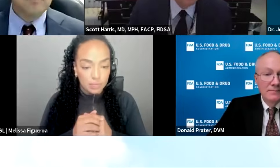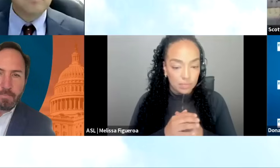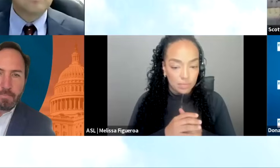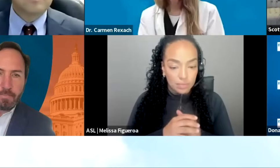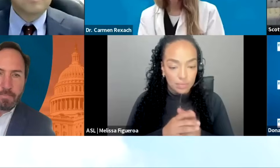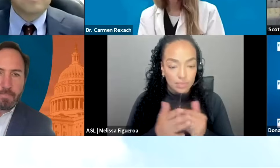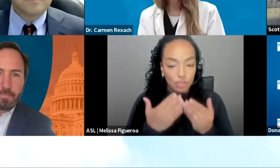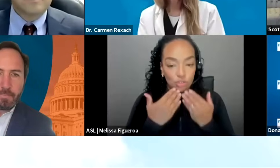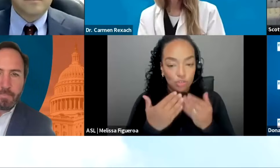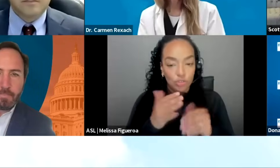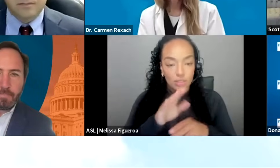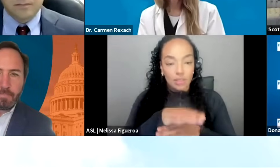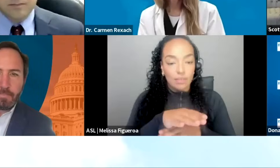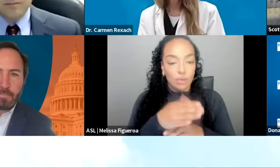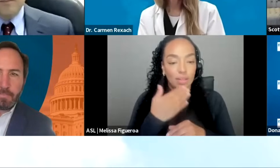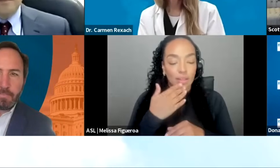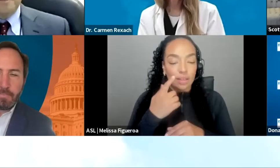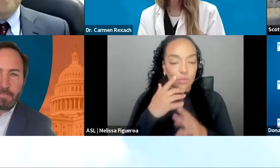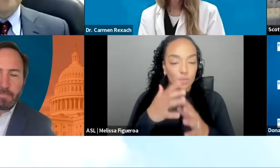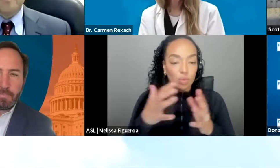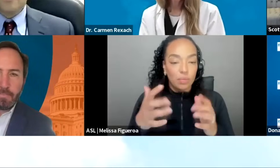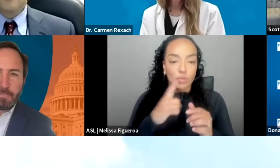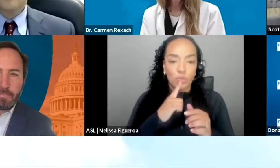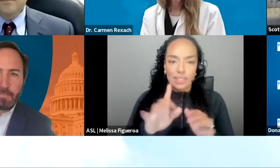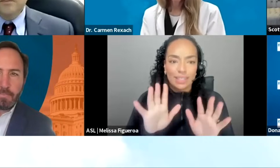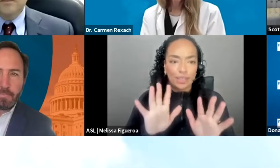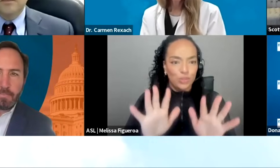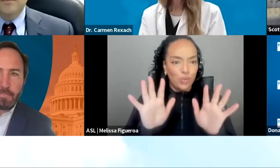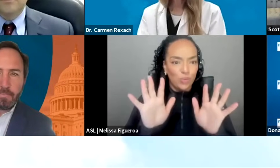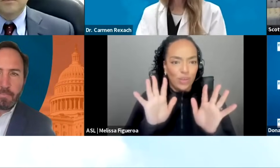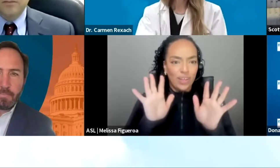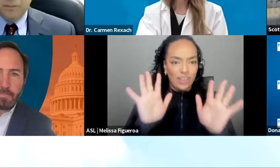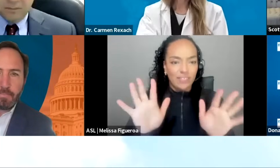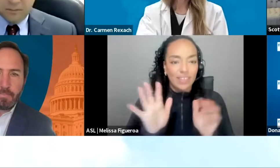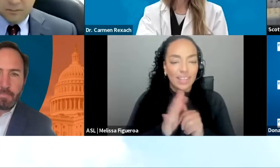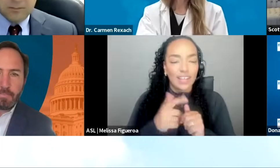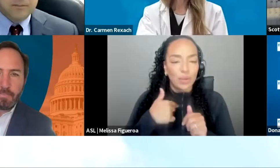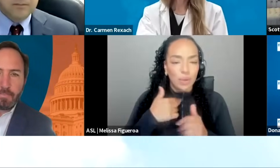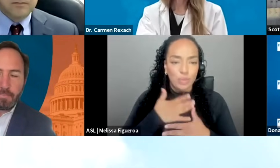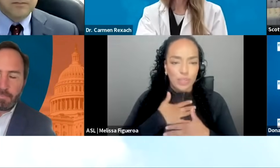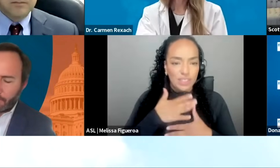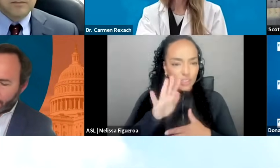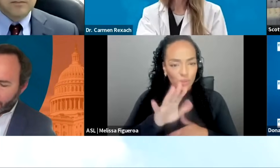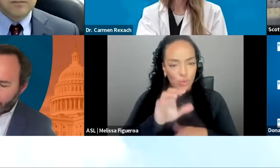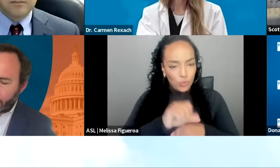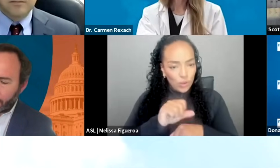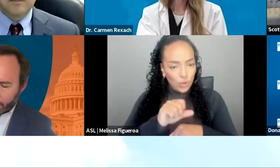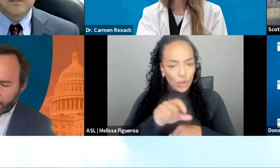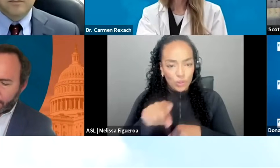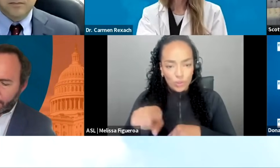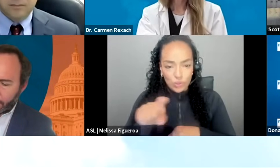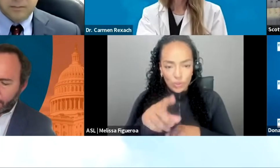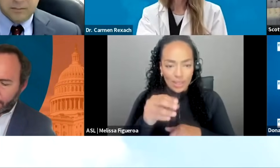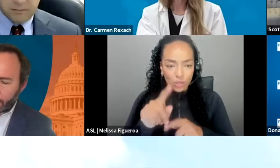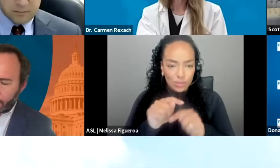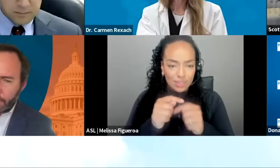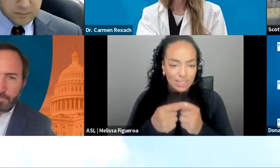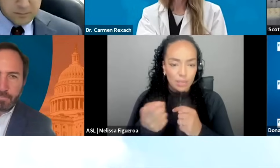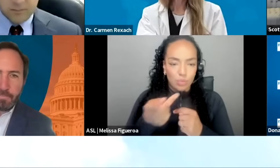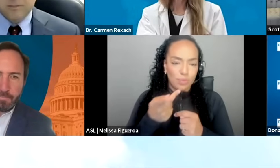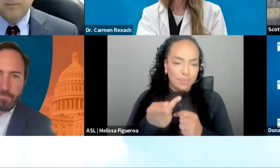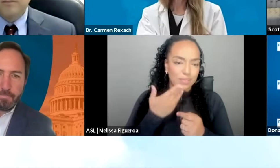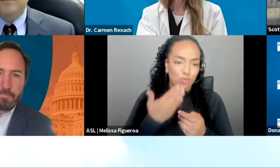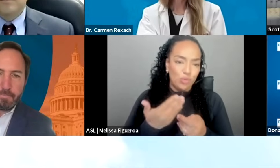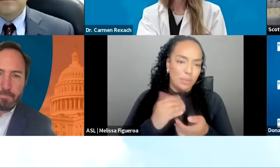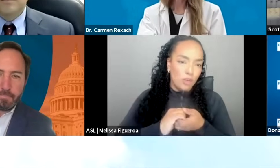Good afternoon, Dr. Prater. Thank you so much. That was terrific, and we just appreciate the work you and your team are doing. You've been great partners with us in public health as well as